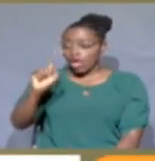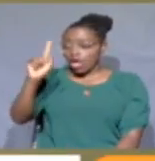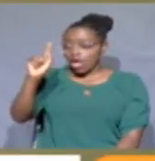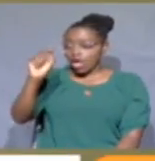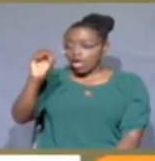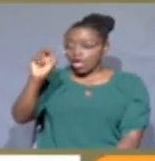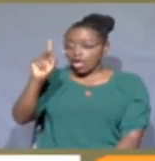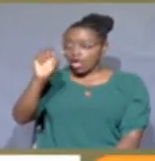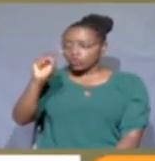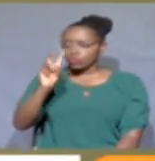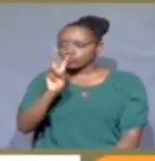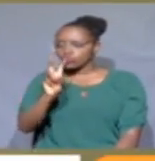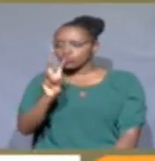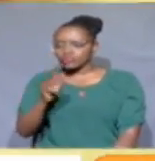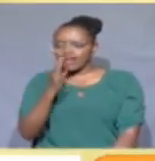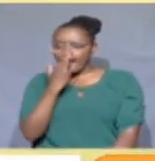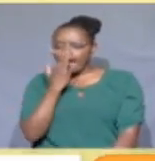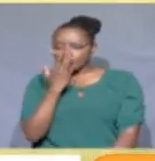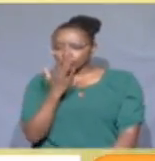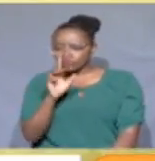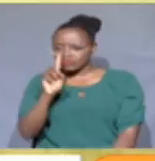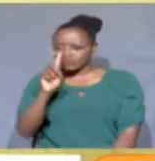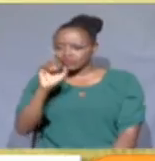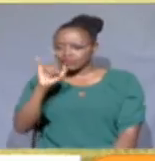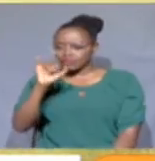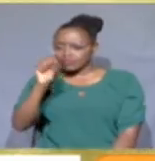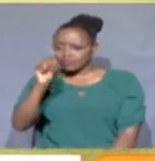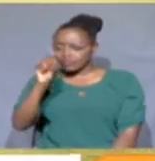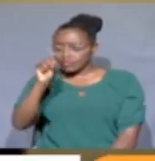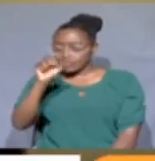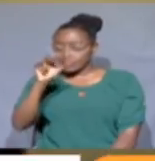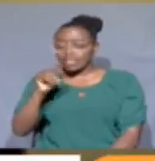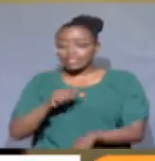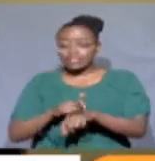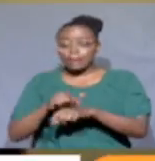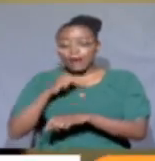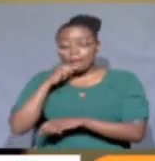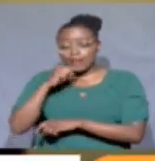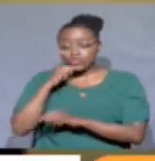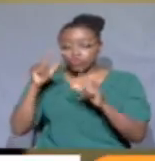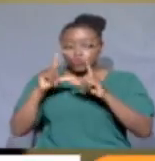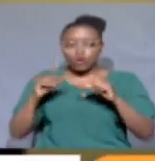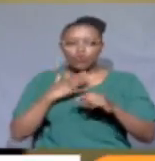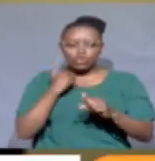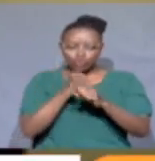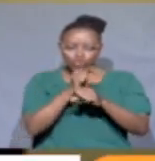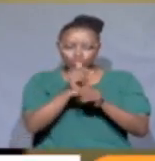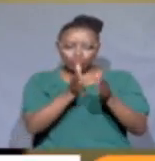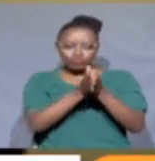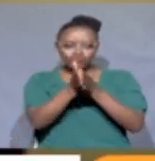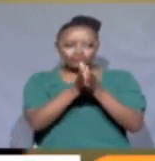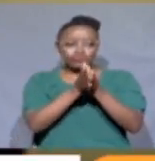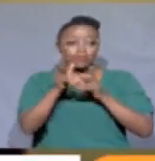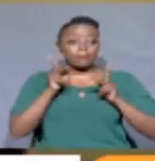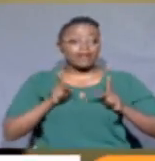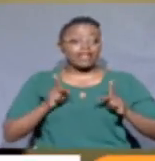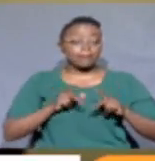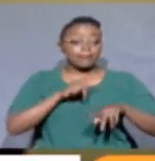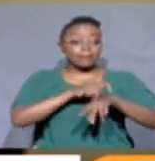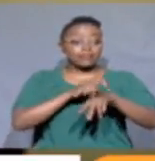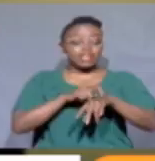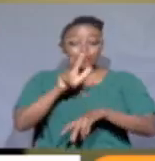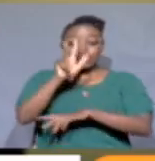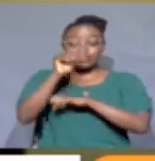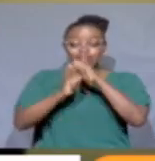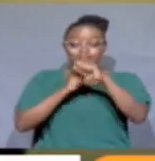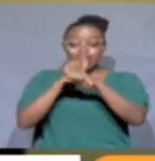favorite Disney Channel shows when she uttered these words. I want to do that. I want to inspire people. So when I was